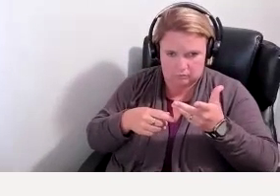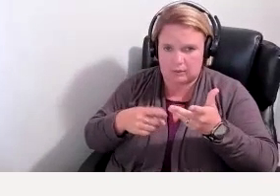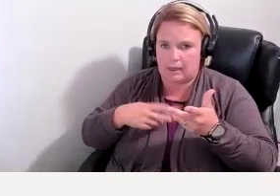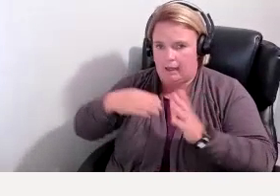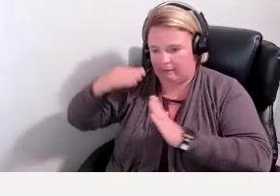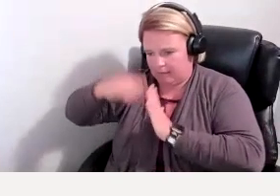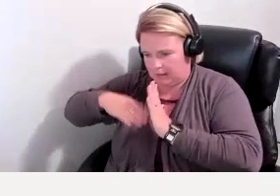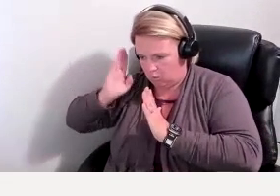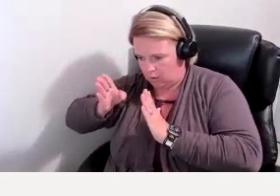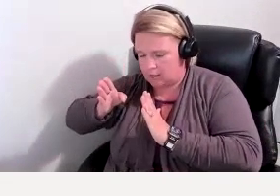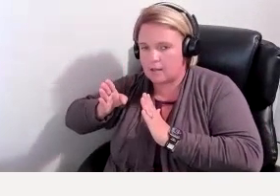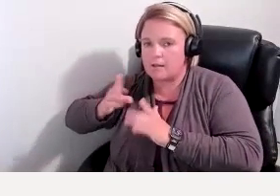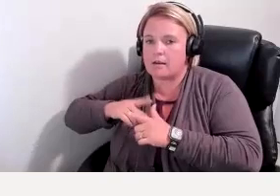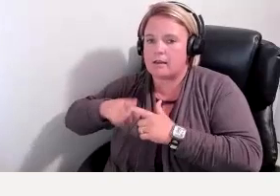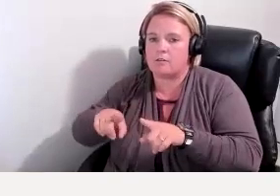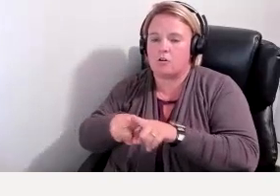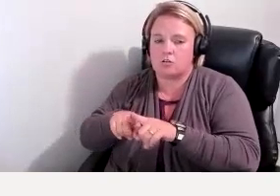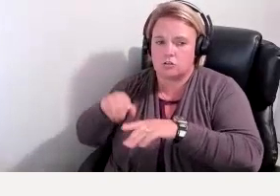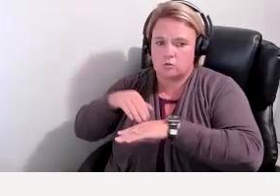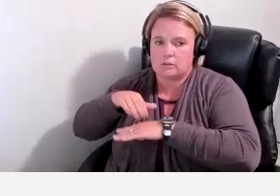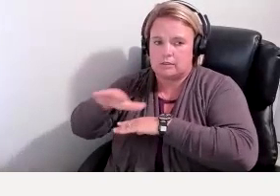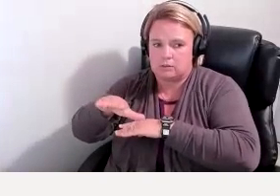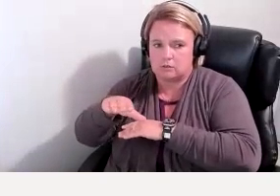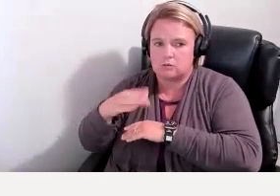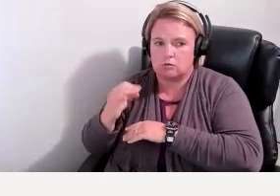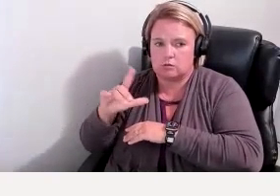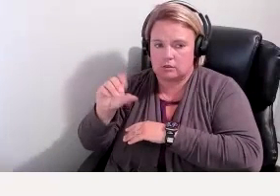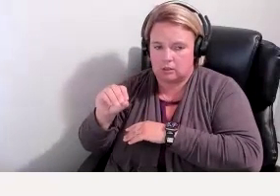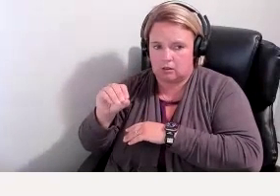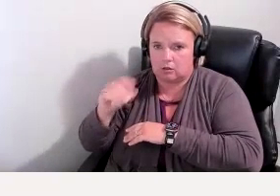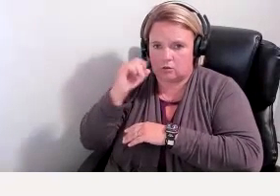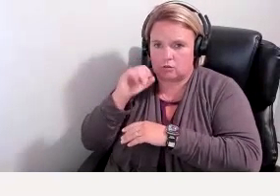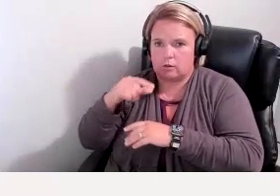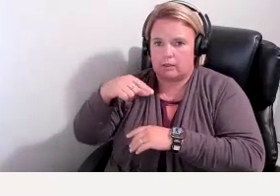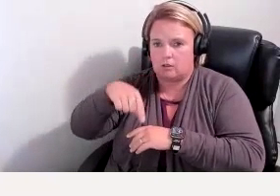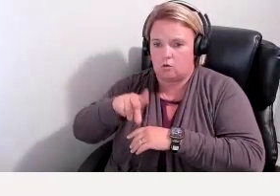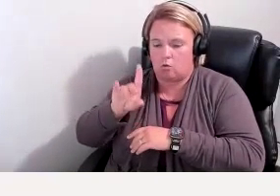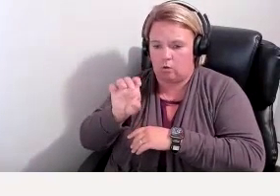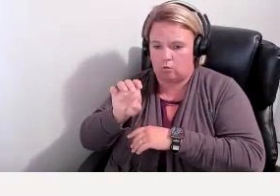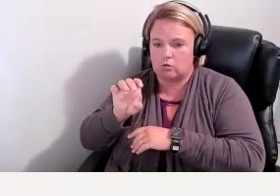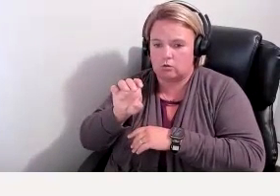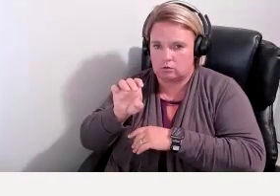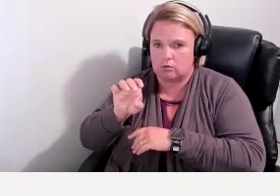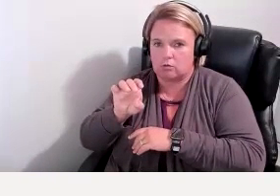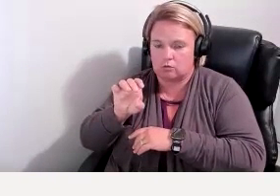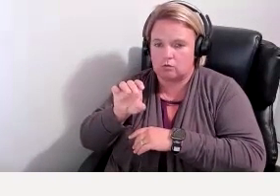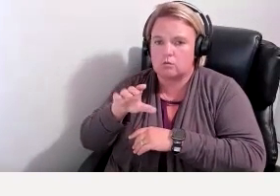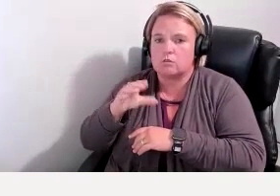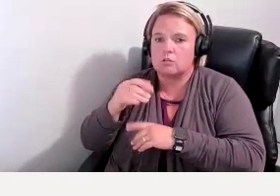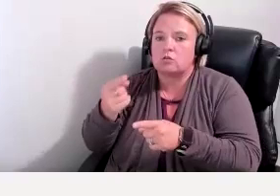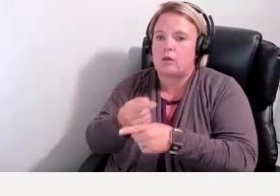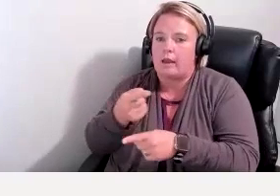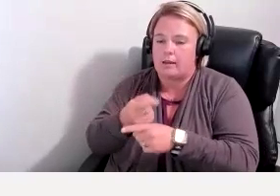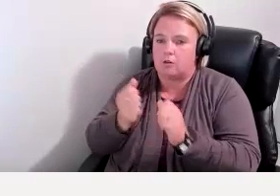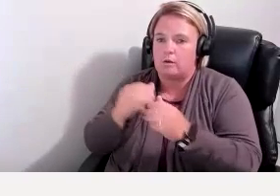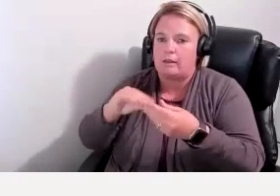this form, but also we send it to Celio so that we can get a quote. Now that's where being accurate with the